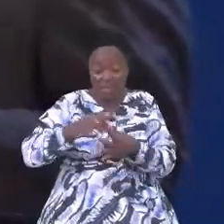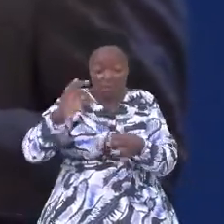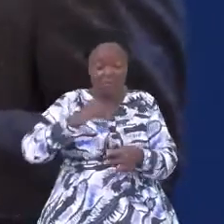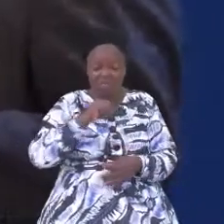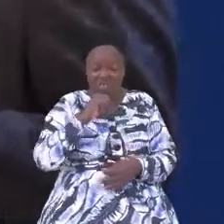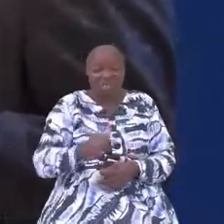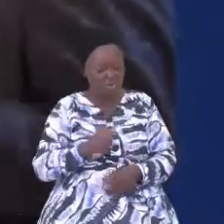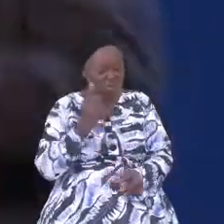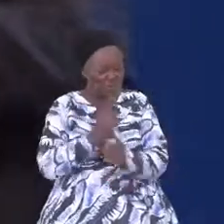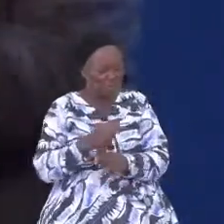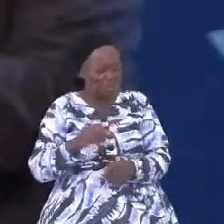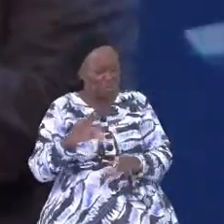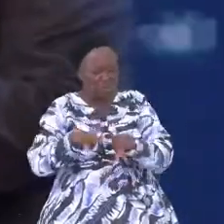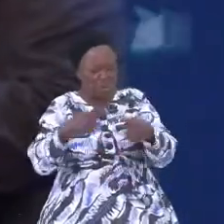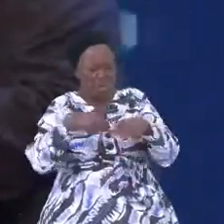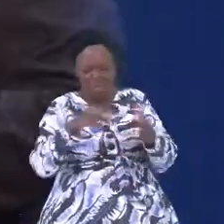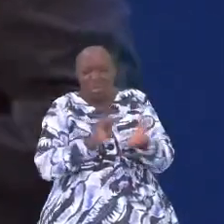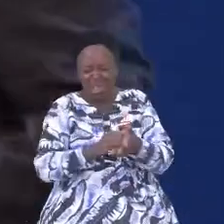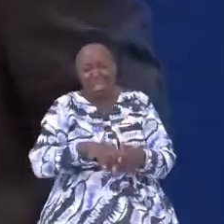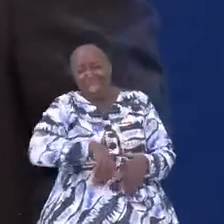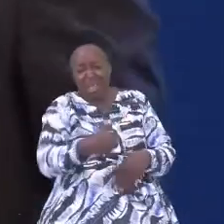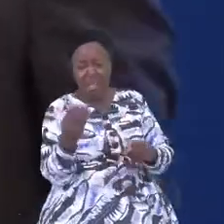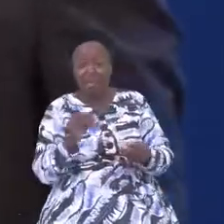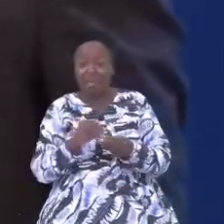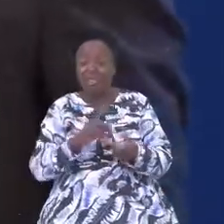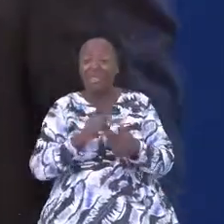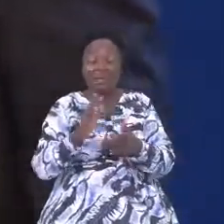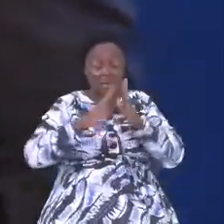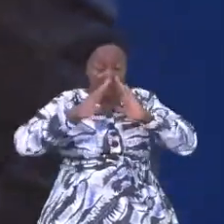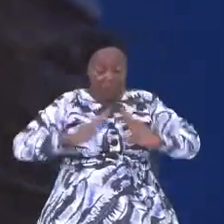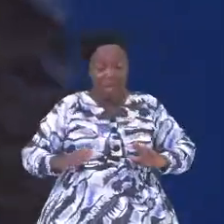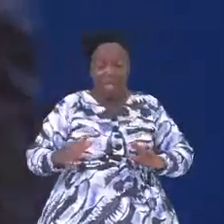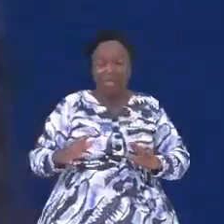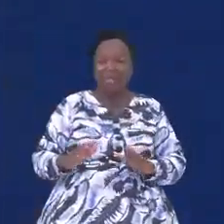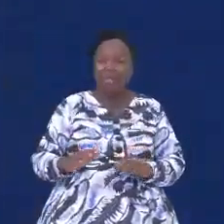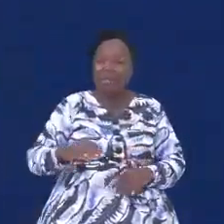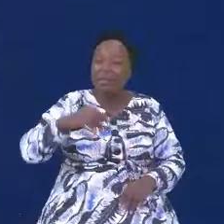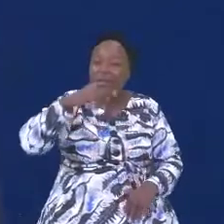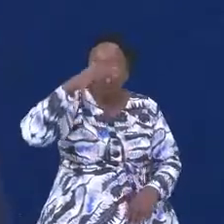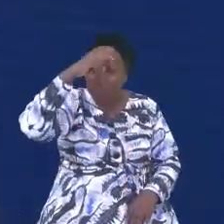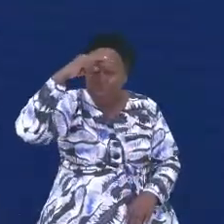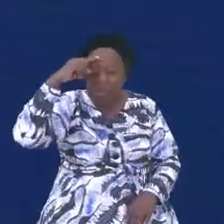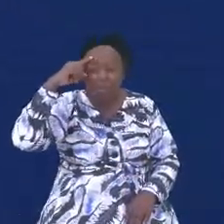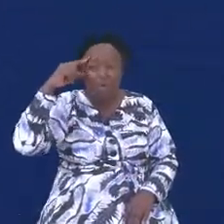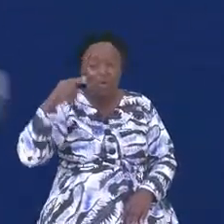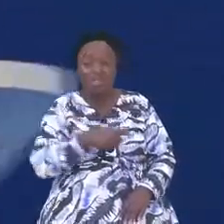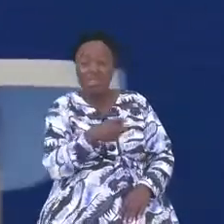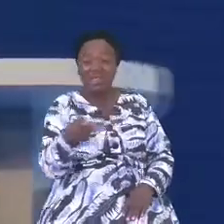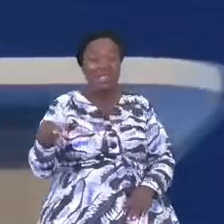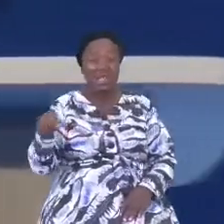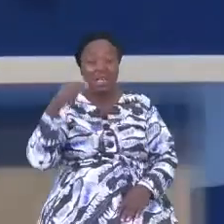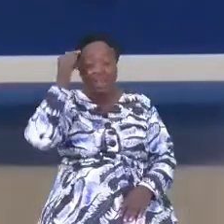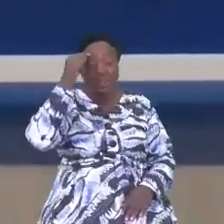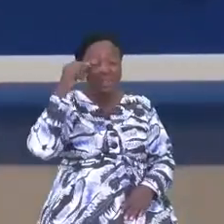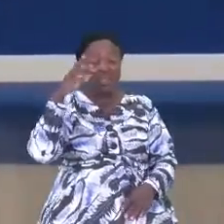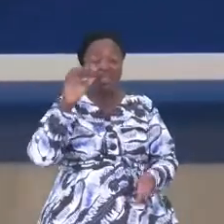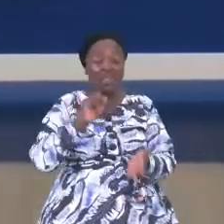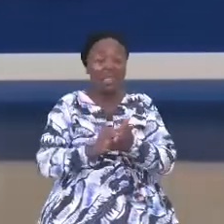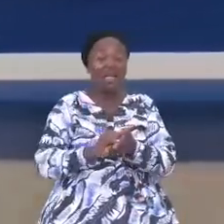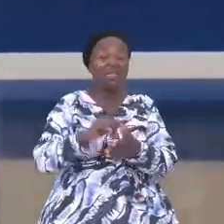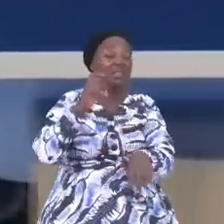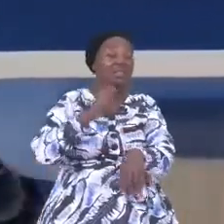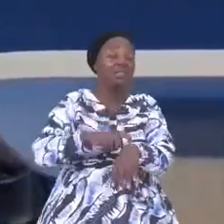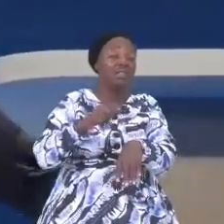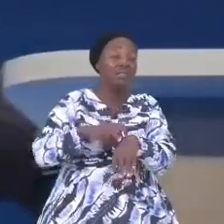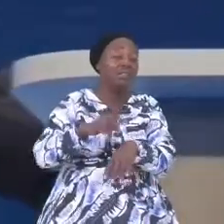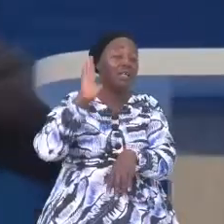me anymore." They say they will be quiet because they think that time